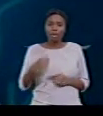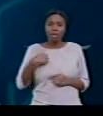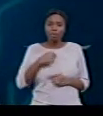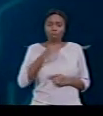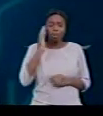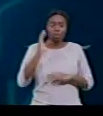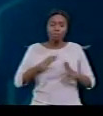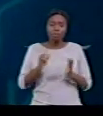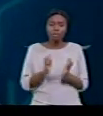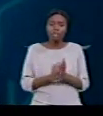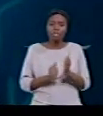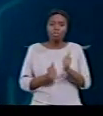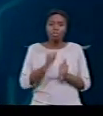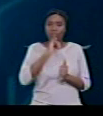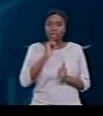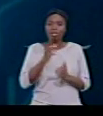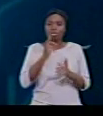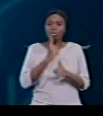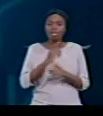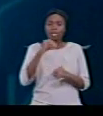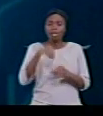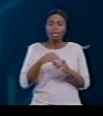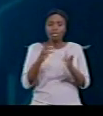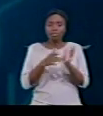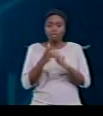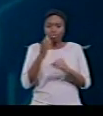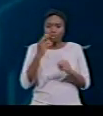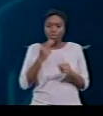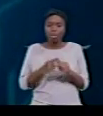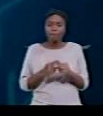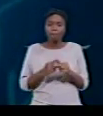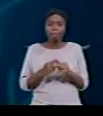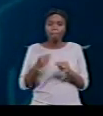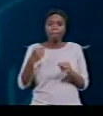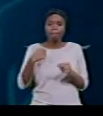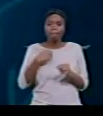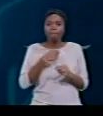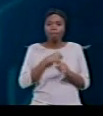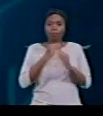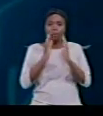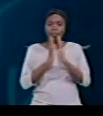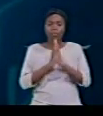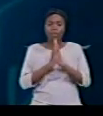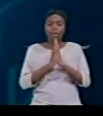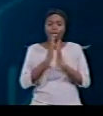needful. In Jesus' name we pray.